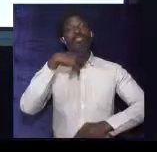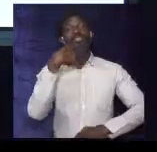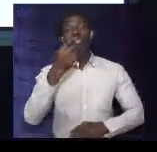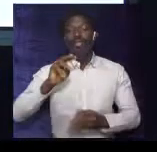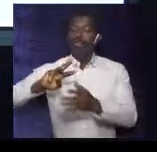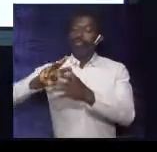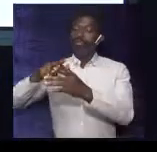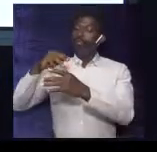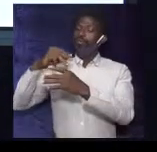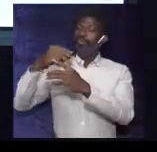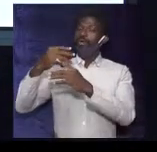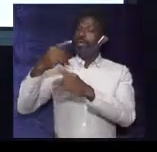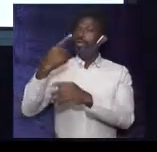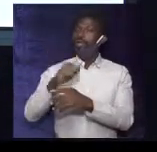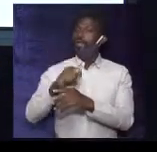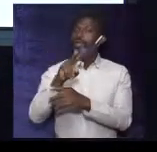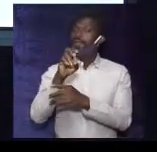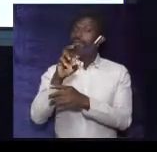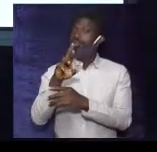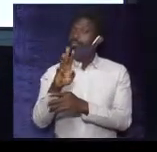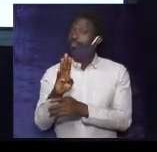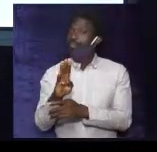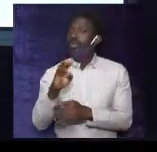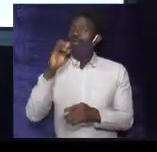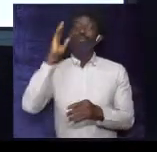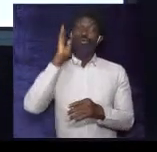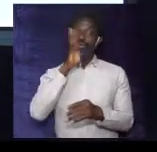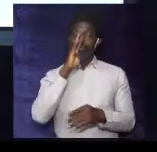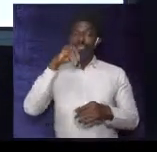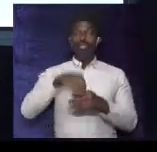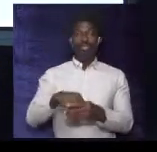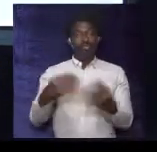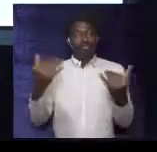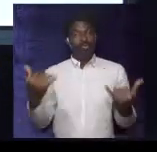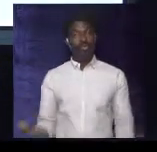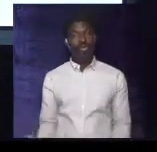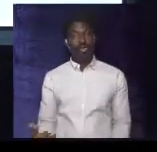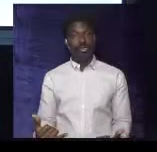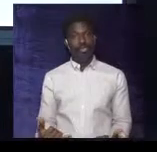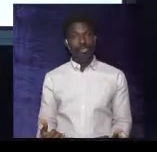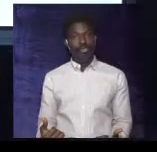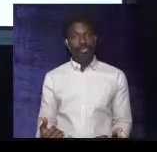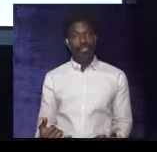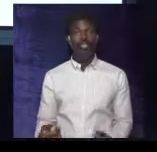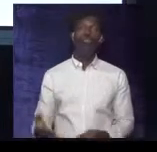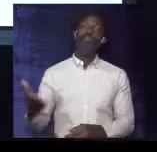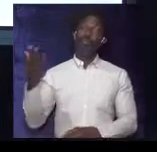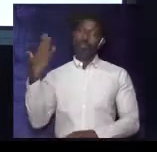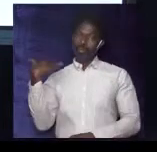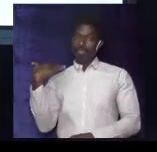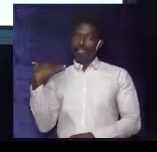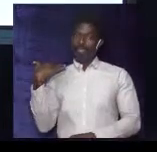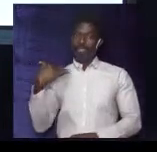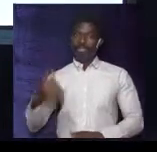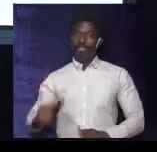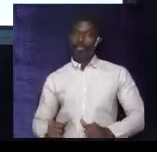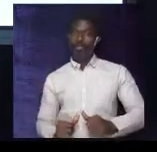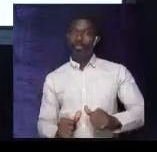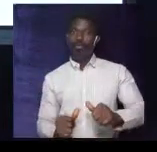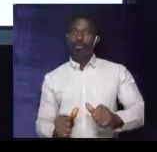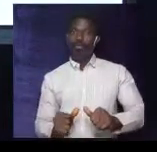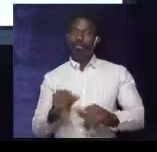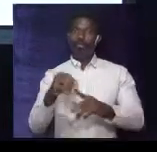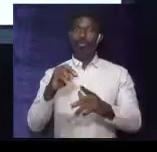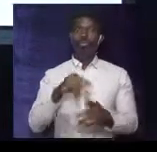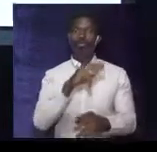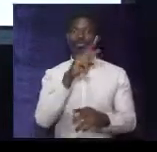The sentence determines whether the verb in phrasal verb will be in the present tense, past tense,